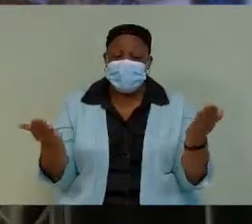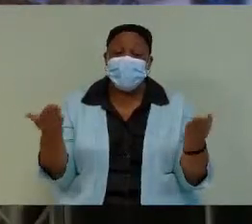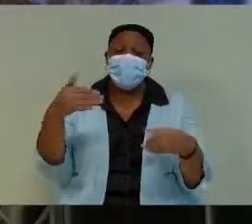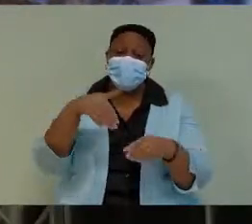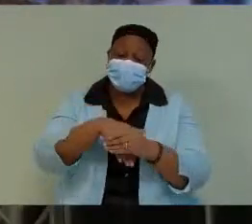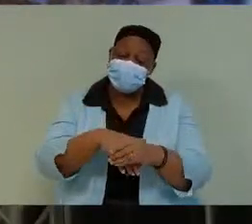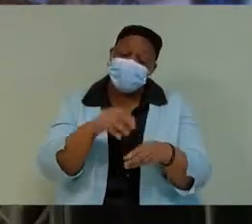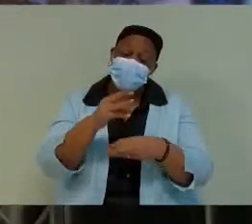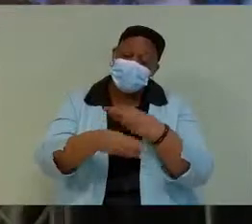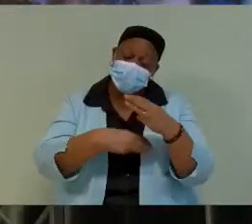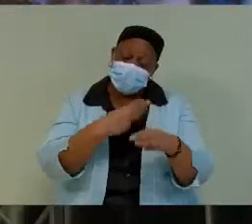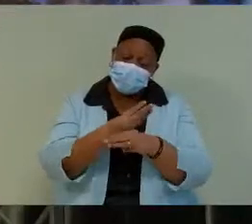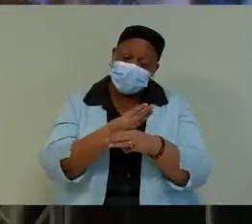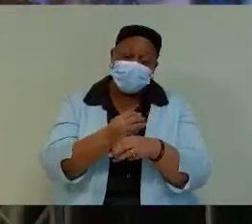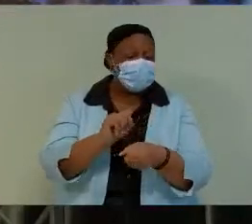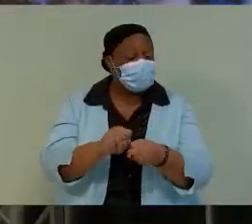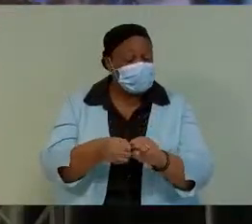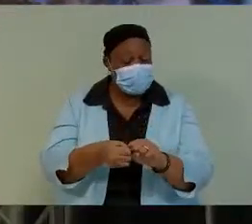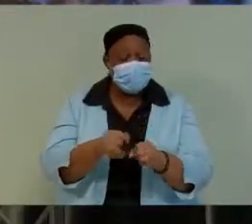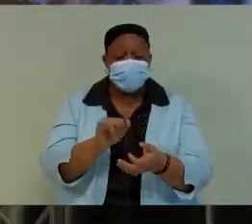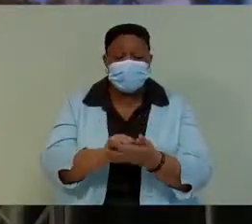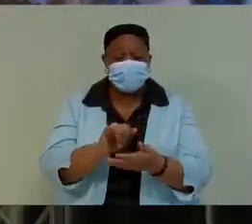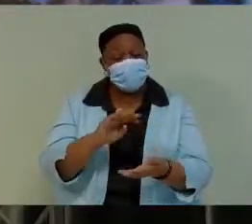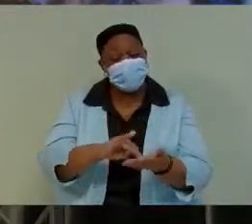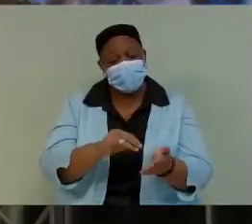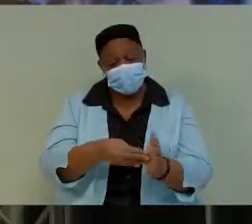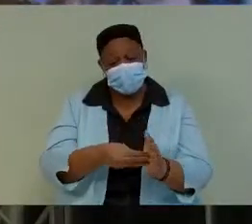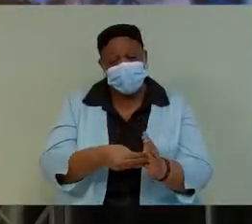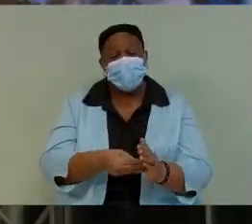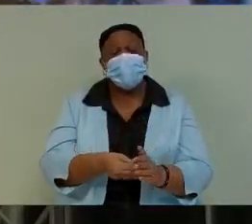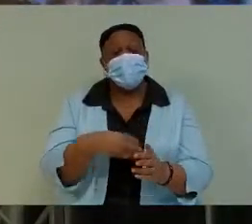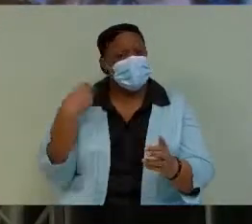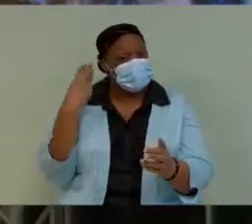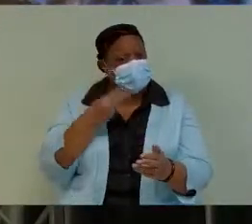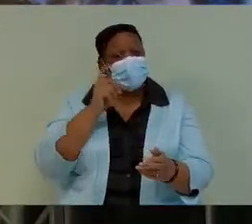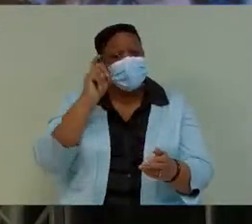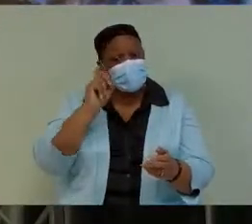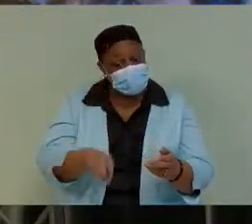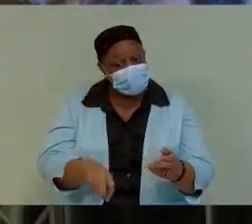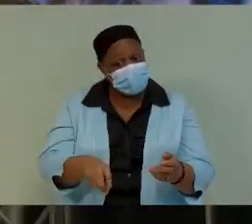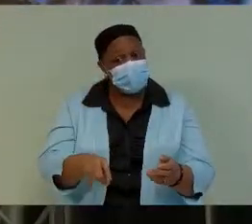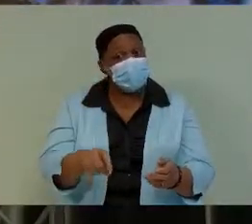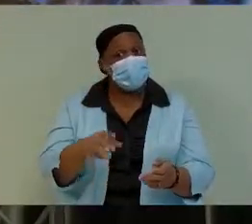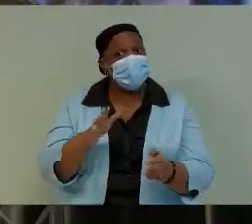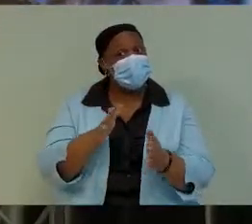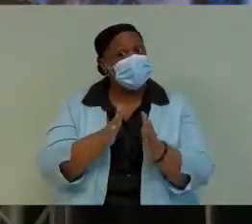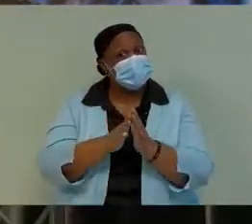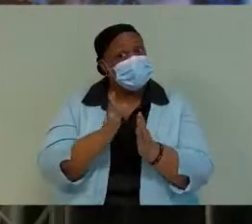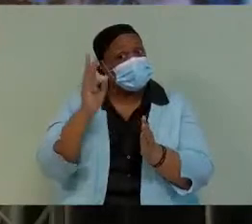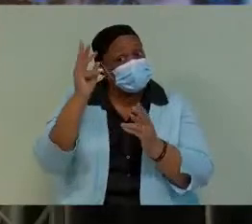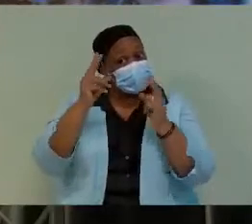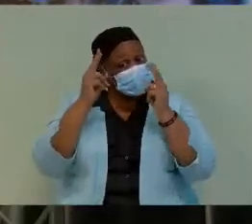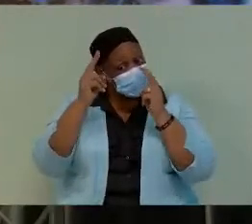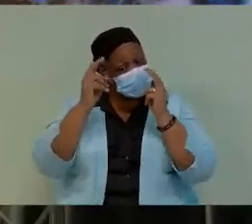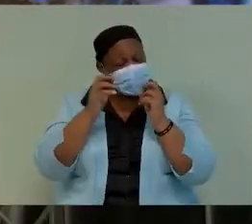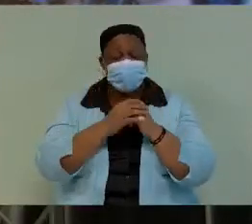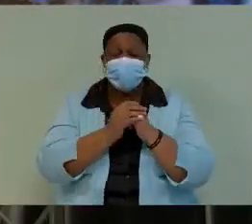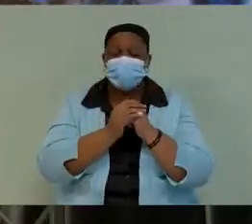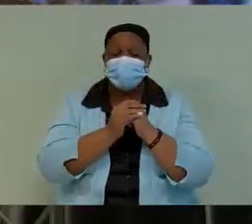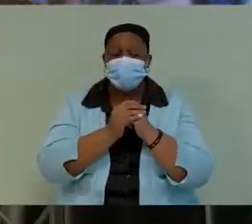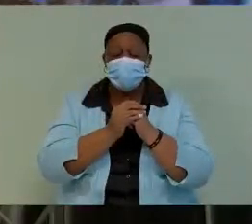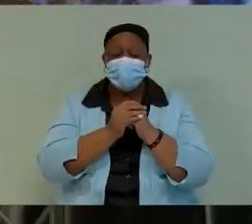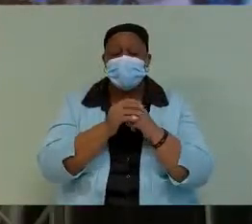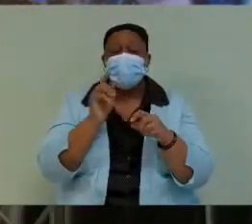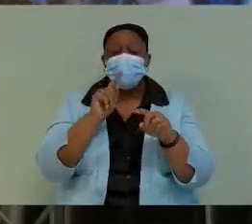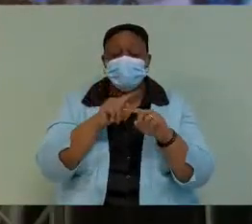And so therefore, it simply means that we should still be concerned and we should not be carefree, but we should continue to